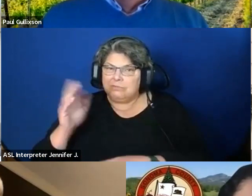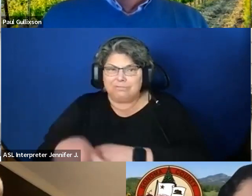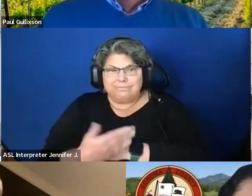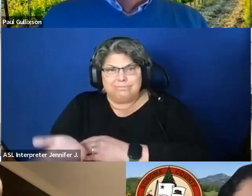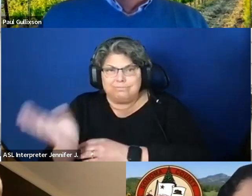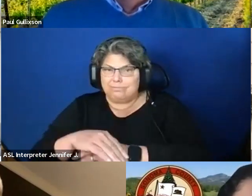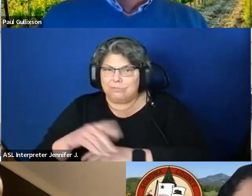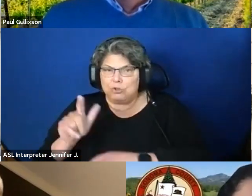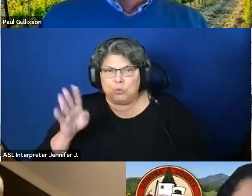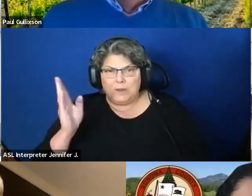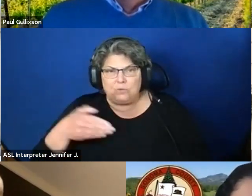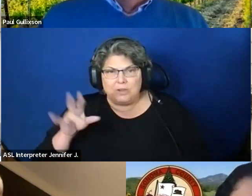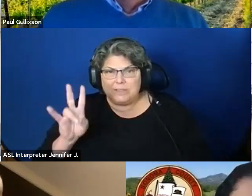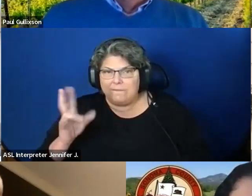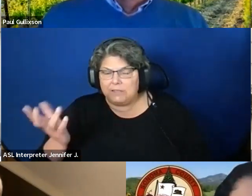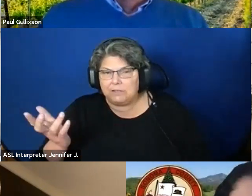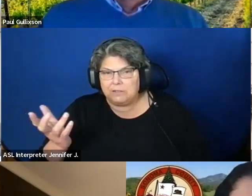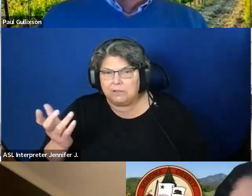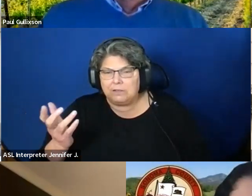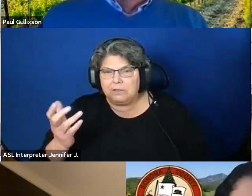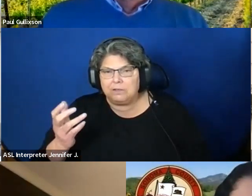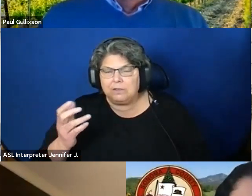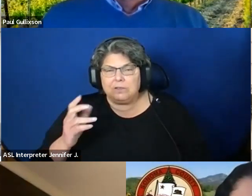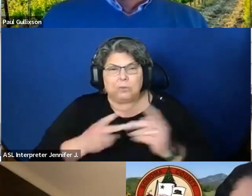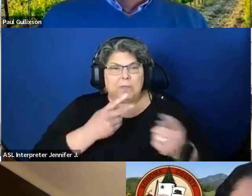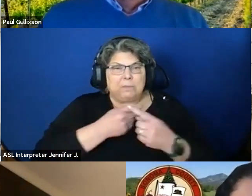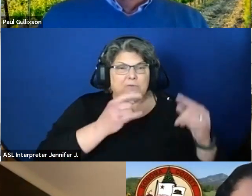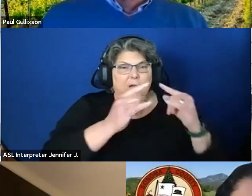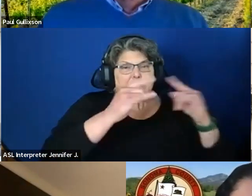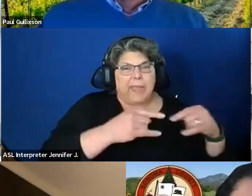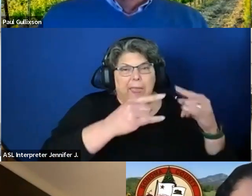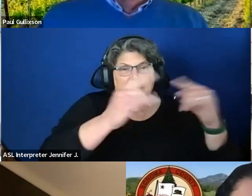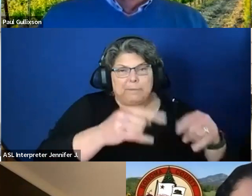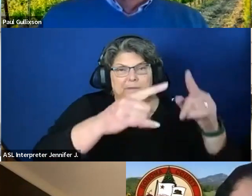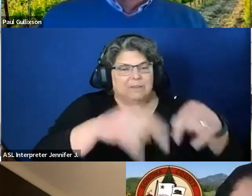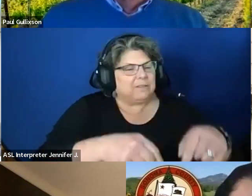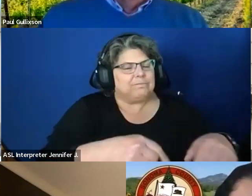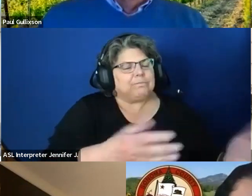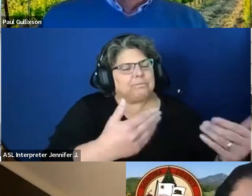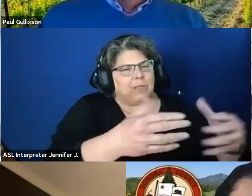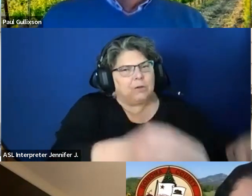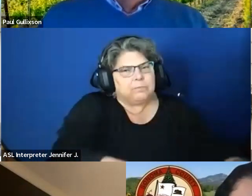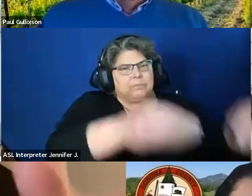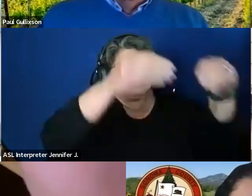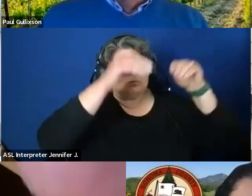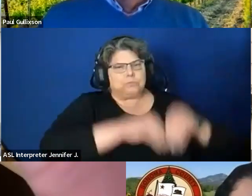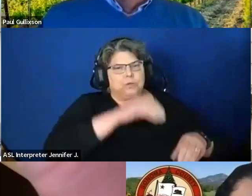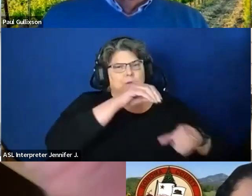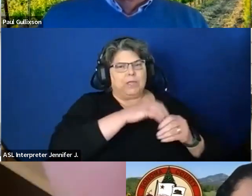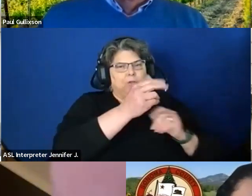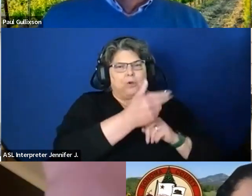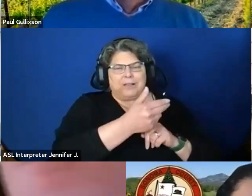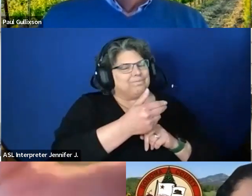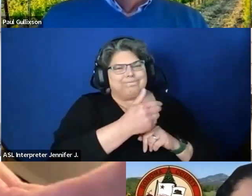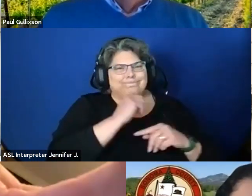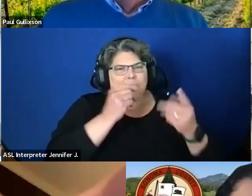So picking up people from an encampment and putting them in a hotel doesn't work. They fall out with the same